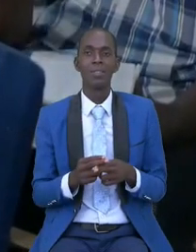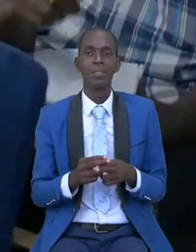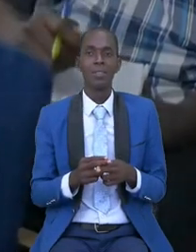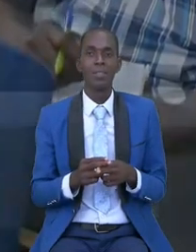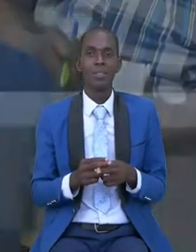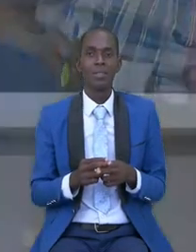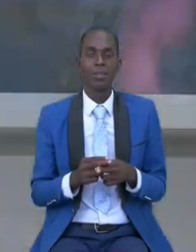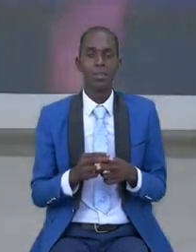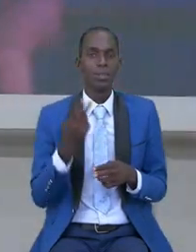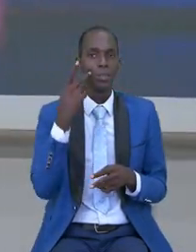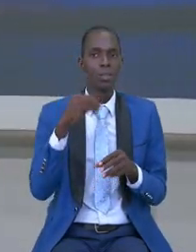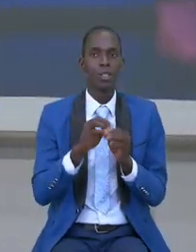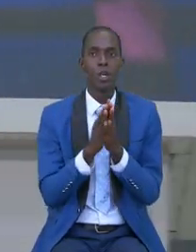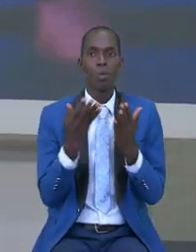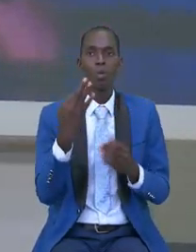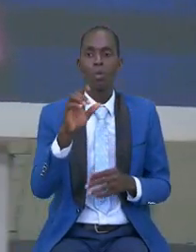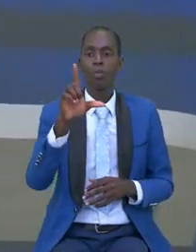Luke chapter